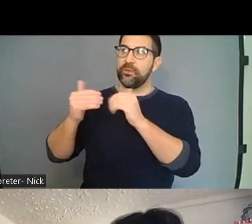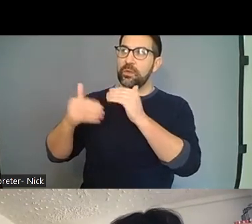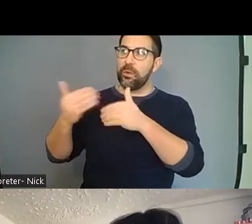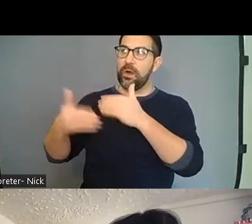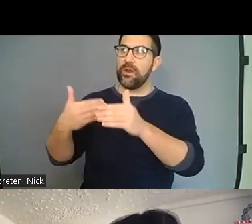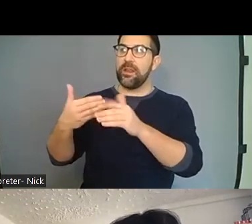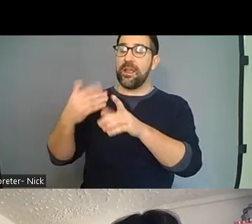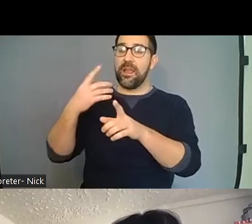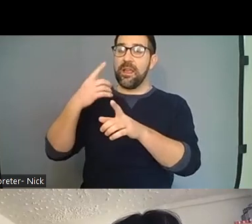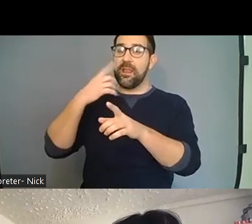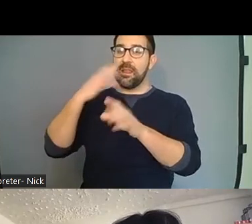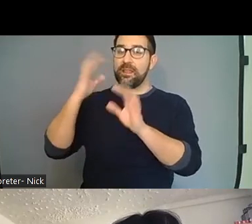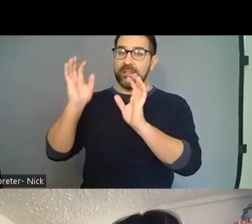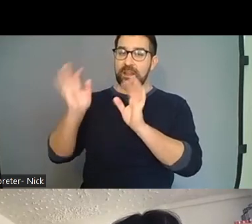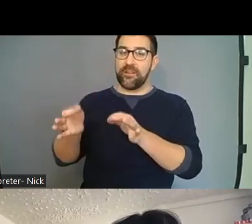think definitely,